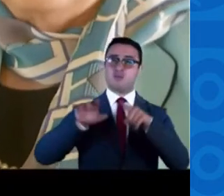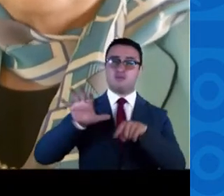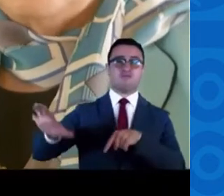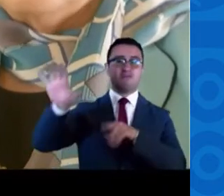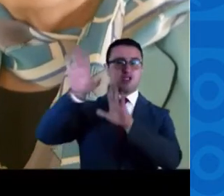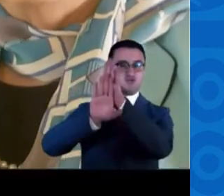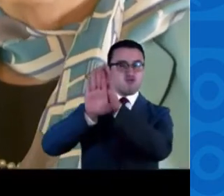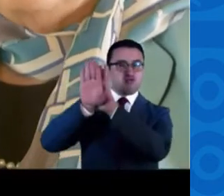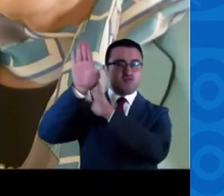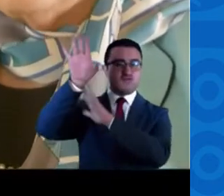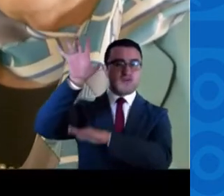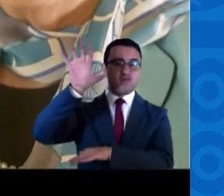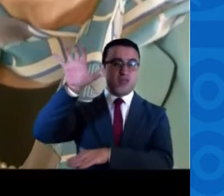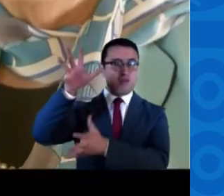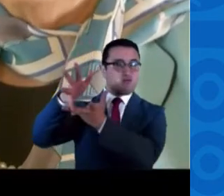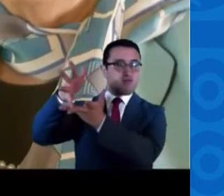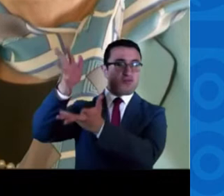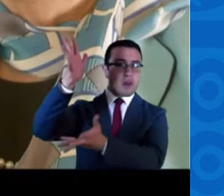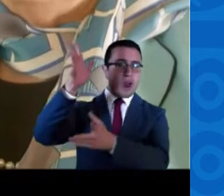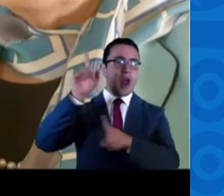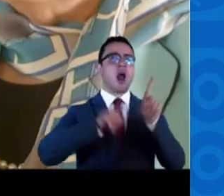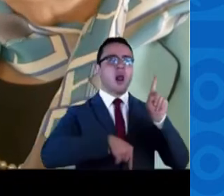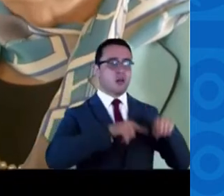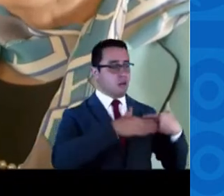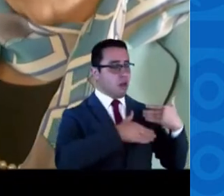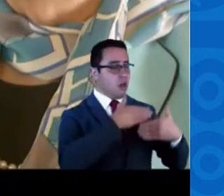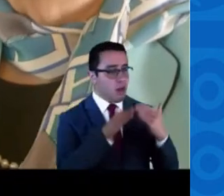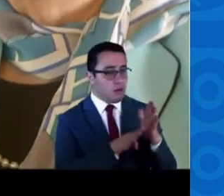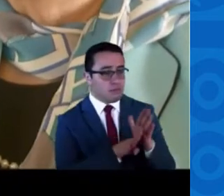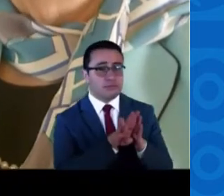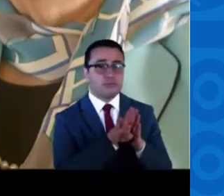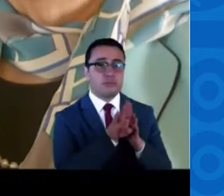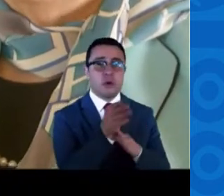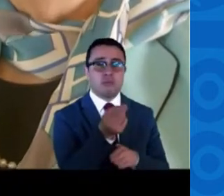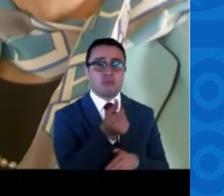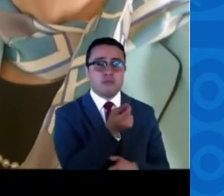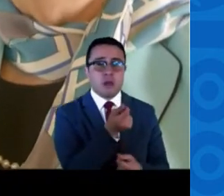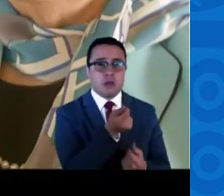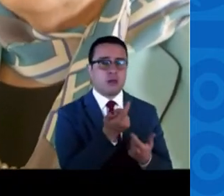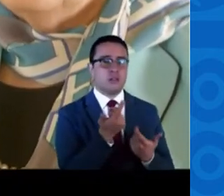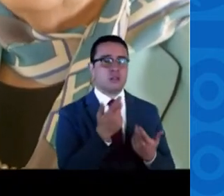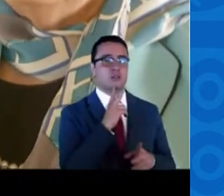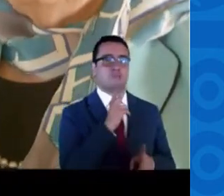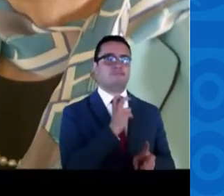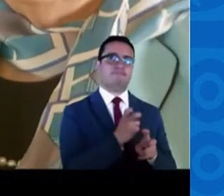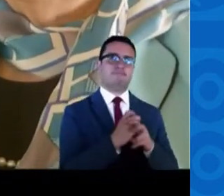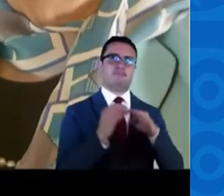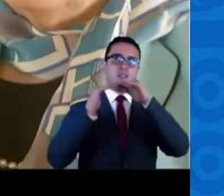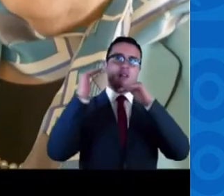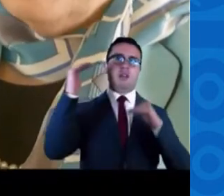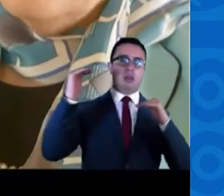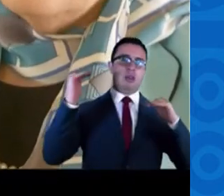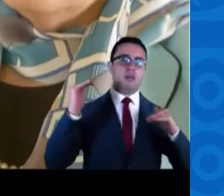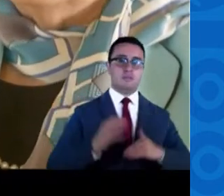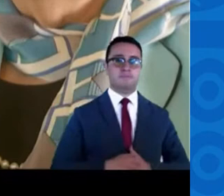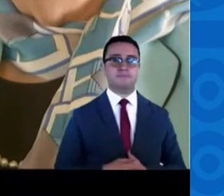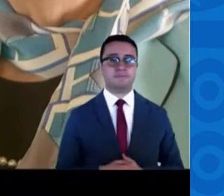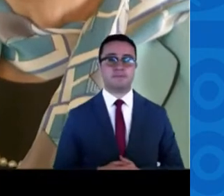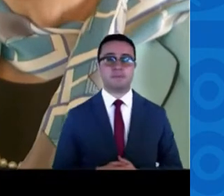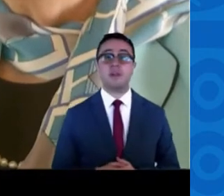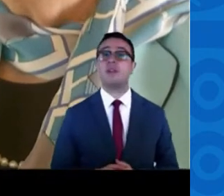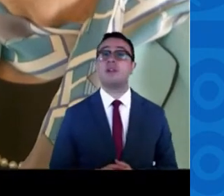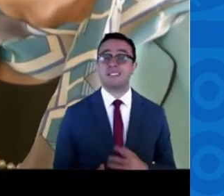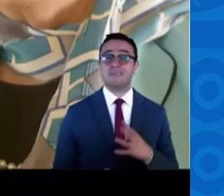very unequally between the developed and developing economies. And in this context also,